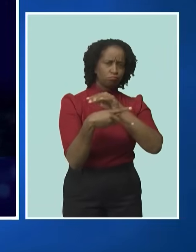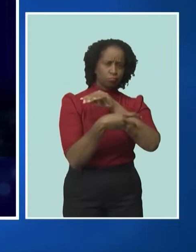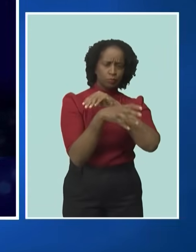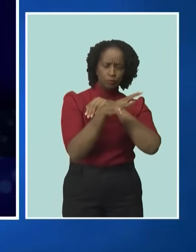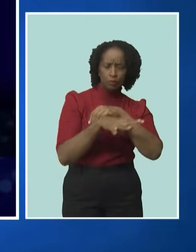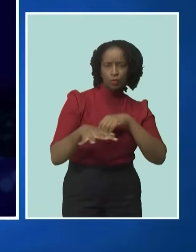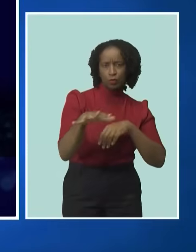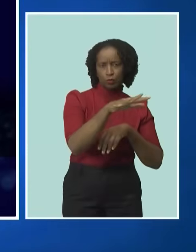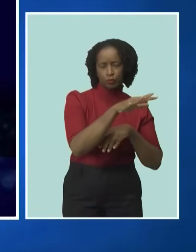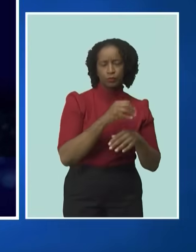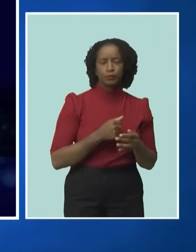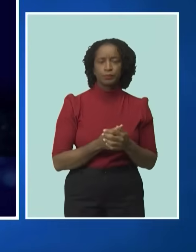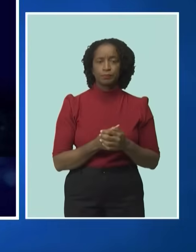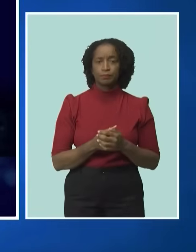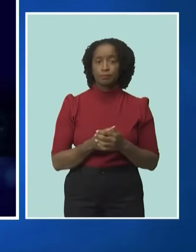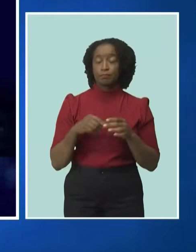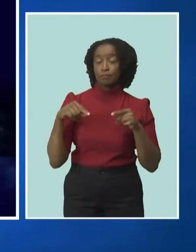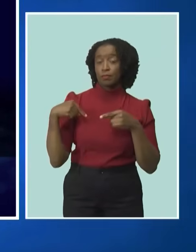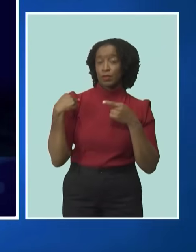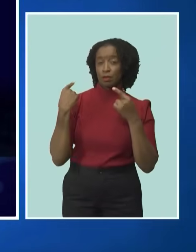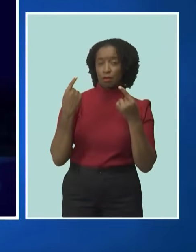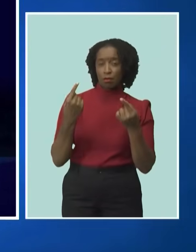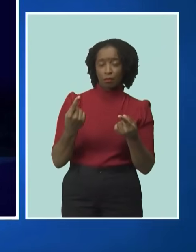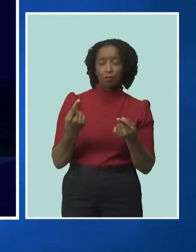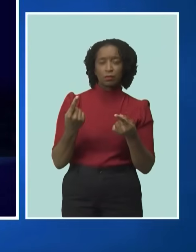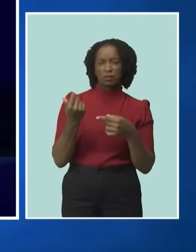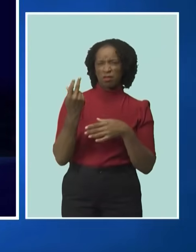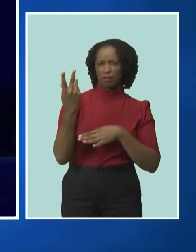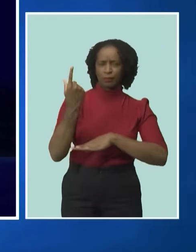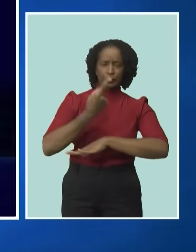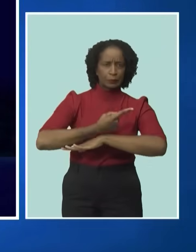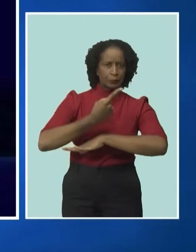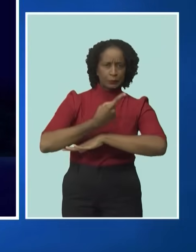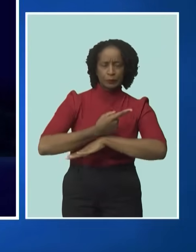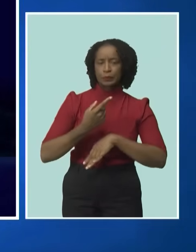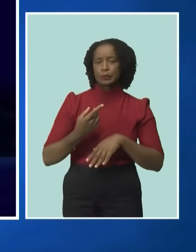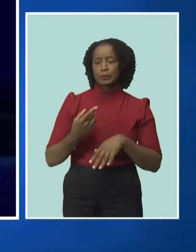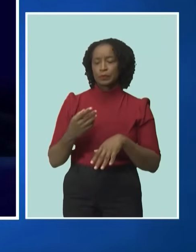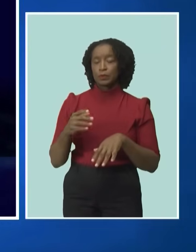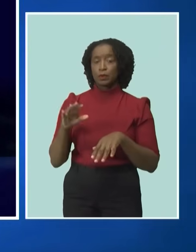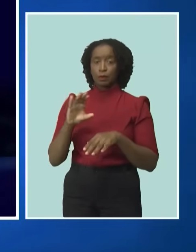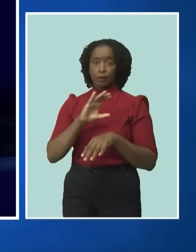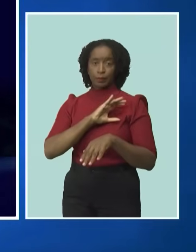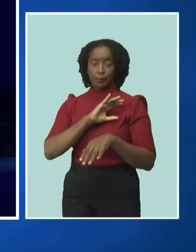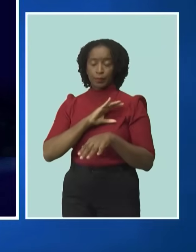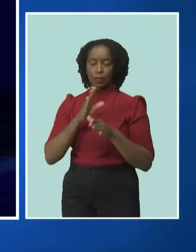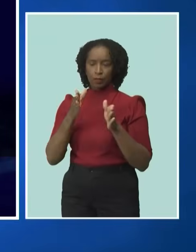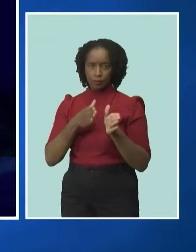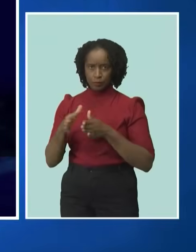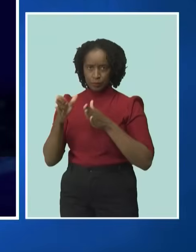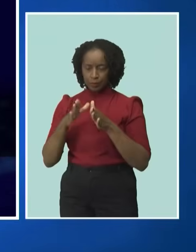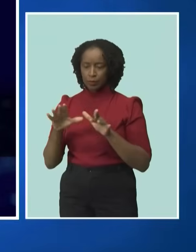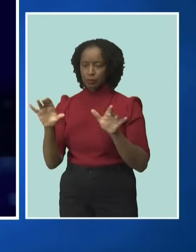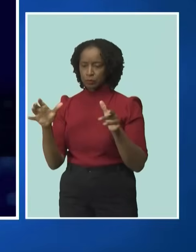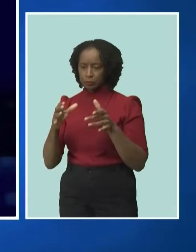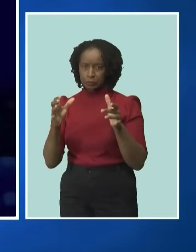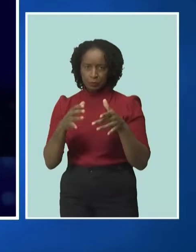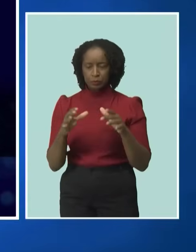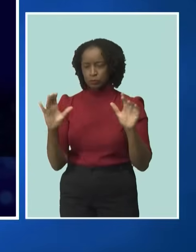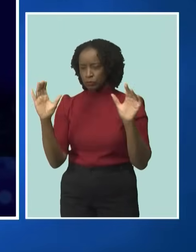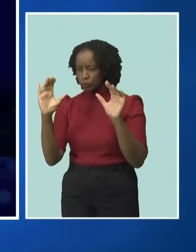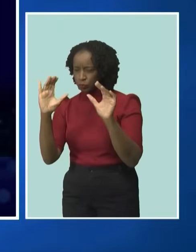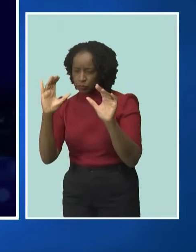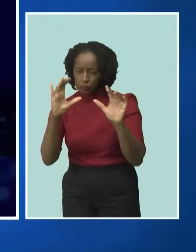island. Over the past several days, a series of strategic operations have been executed, resulting in significant